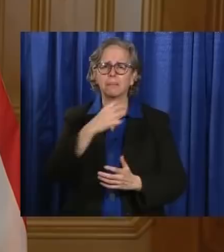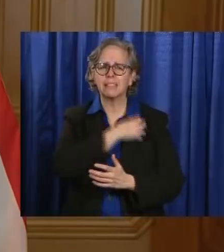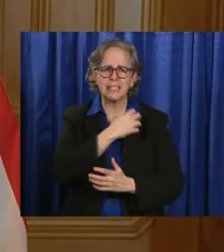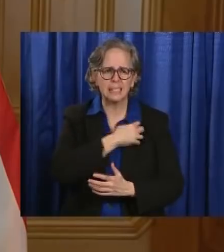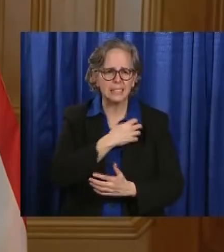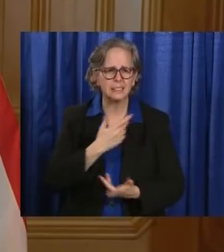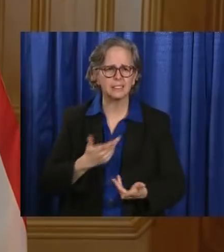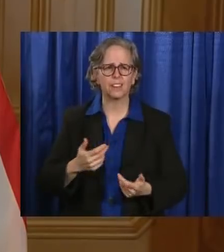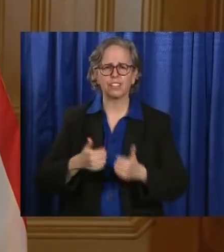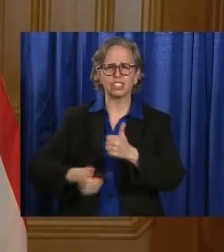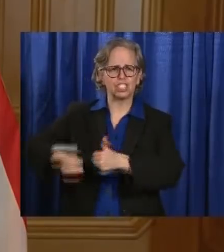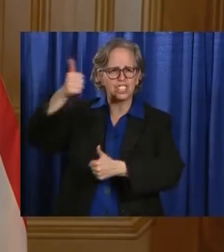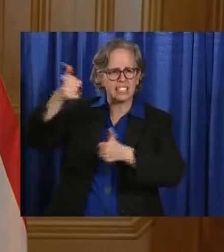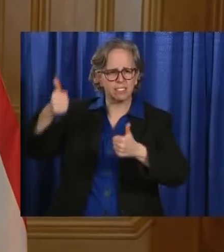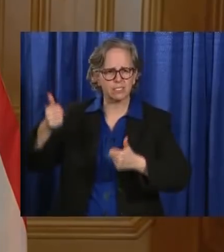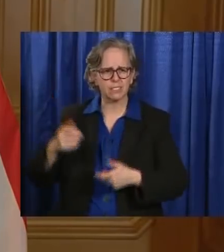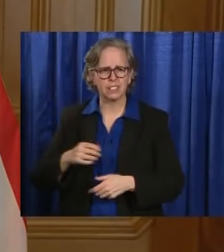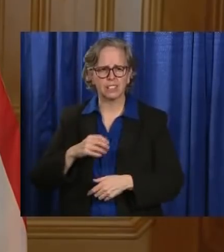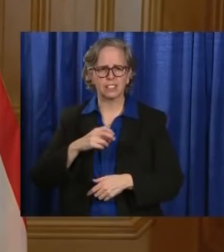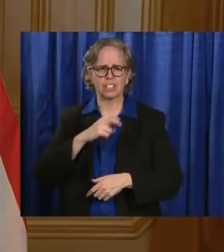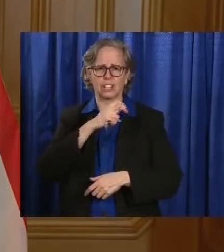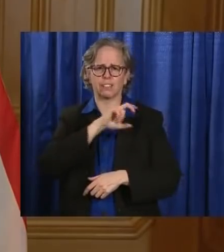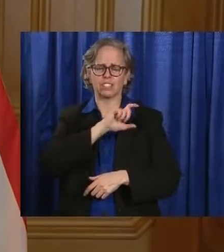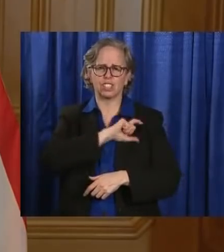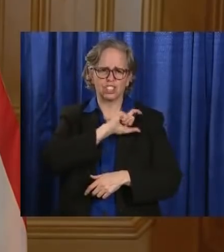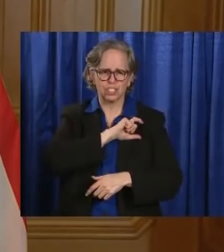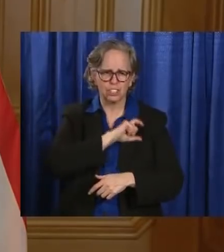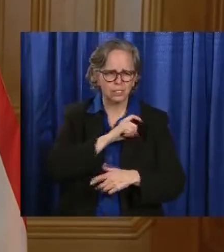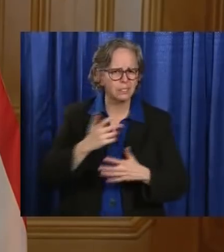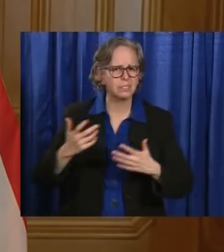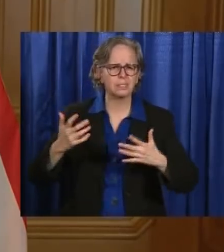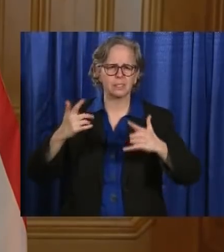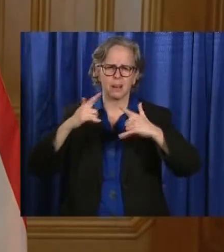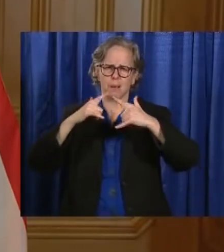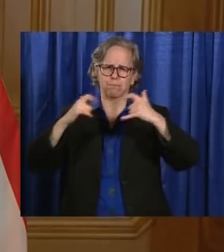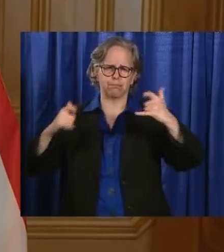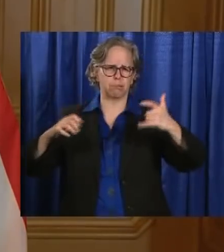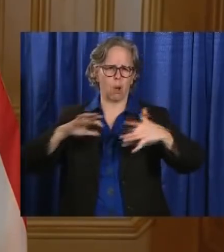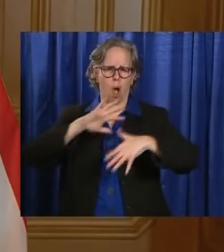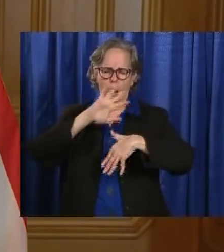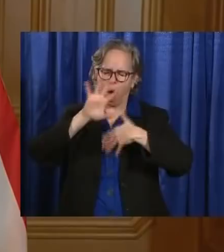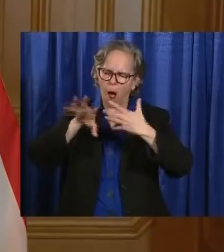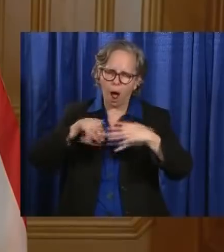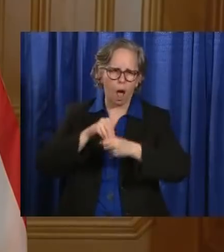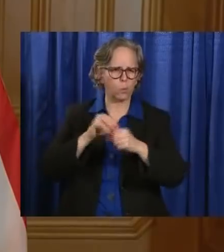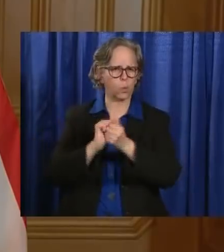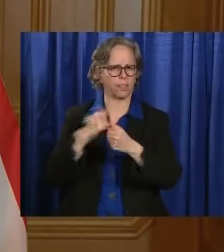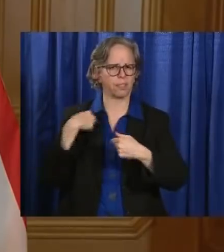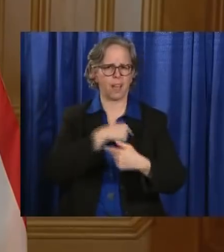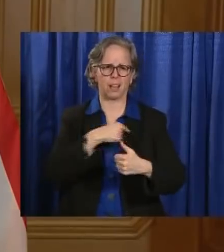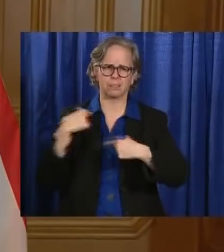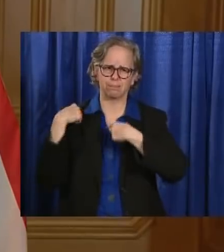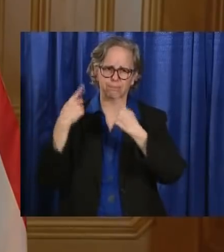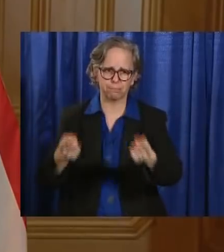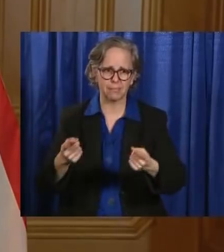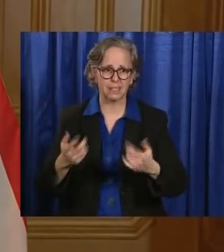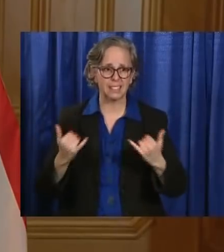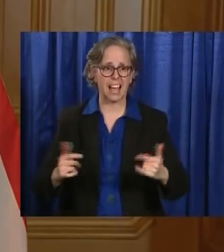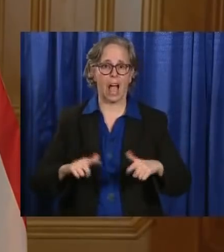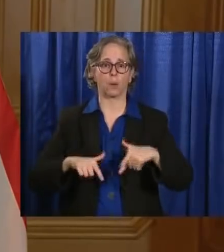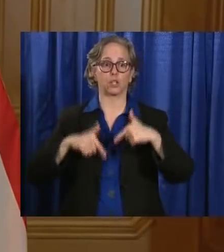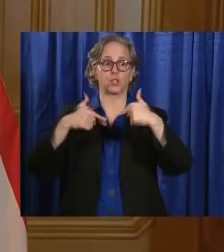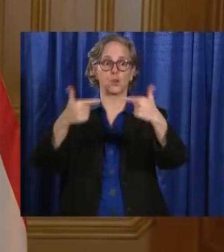chiefs, sheriffs, who have been with us throughout that and who now have the burden of